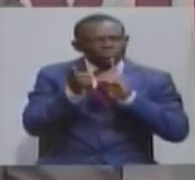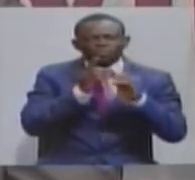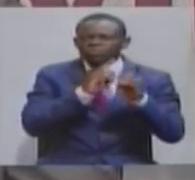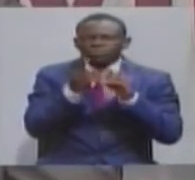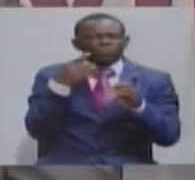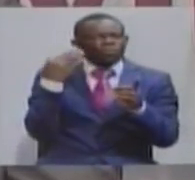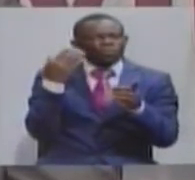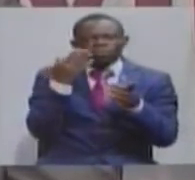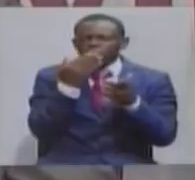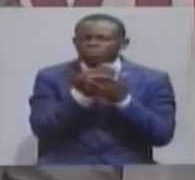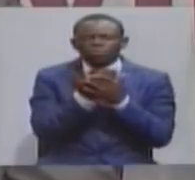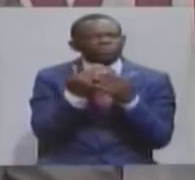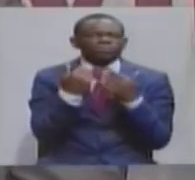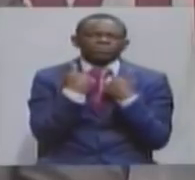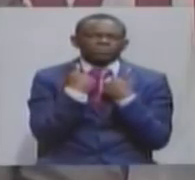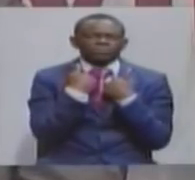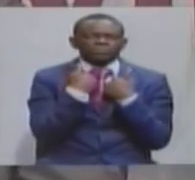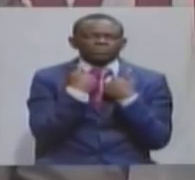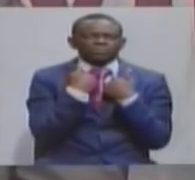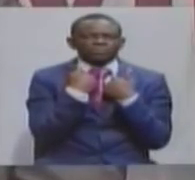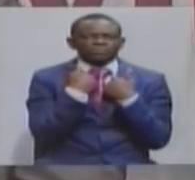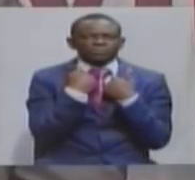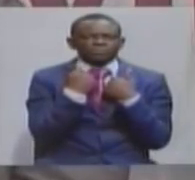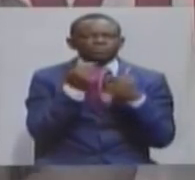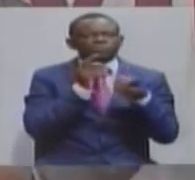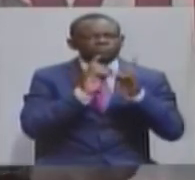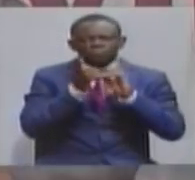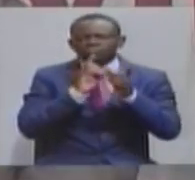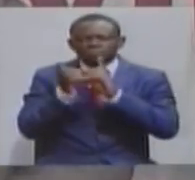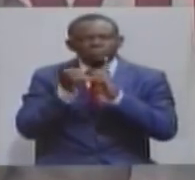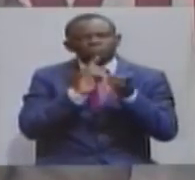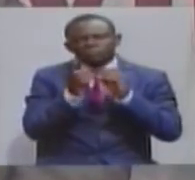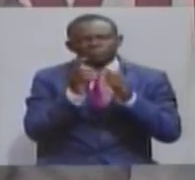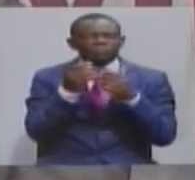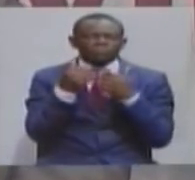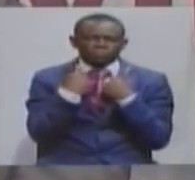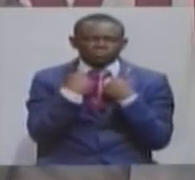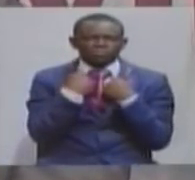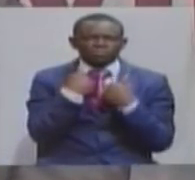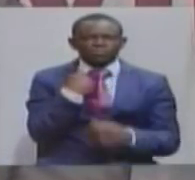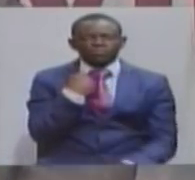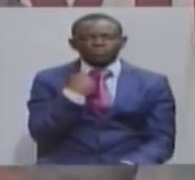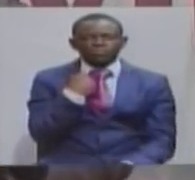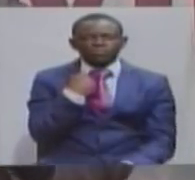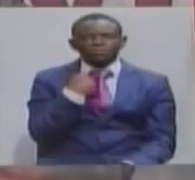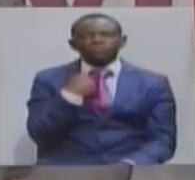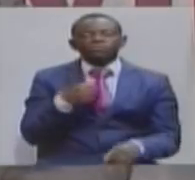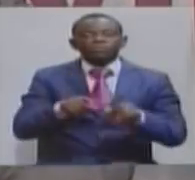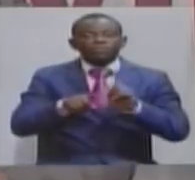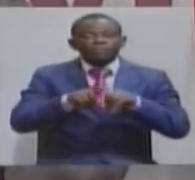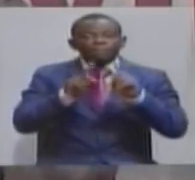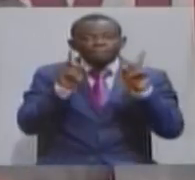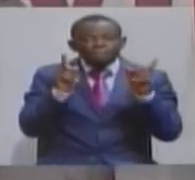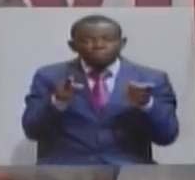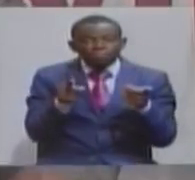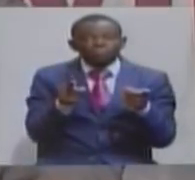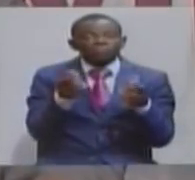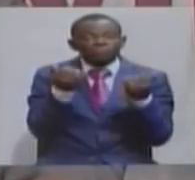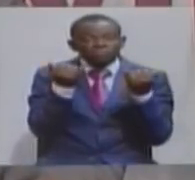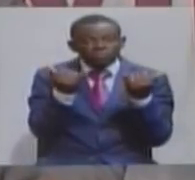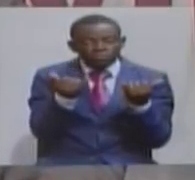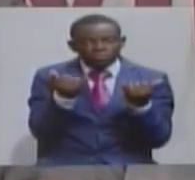about talks. But like I said, we've gotten to a point where now we've teased out the